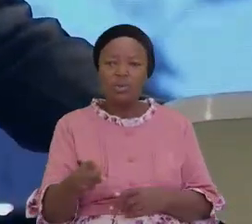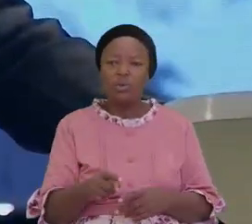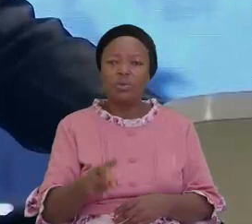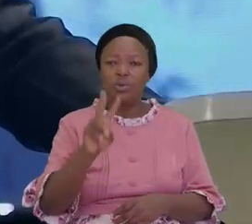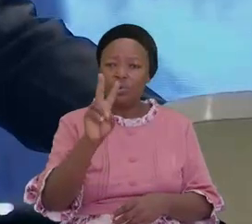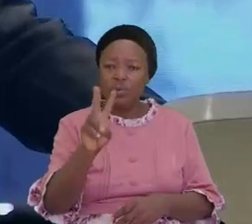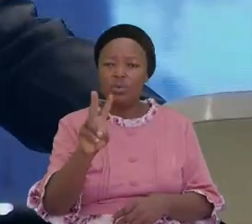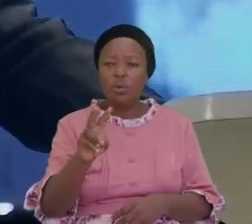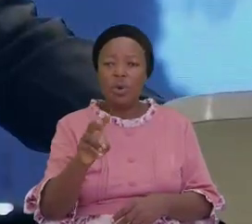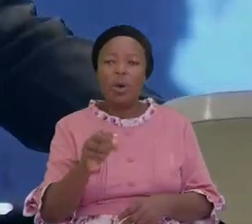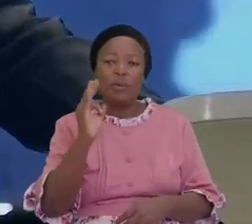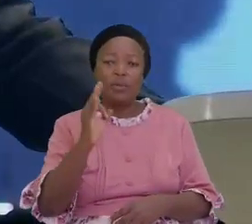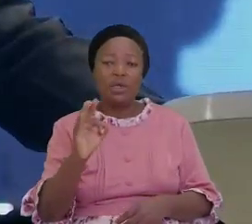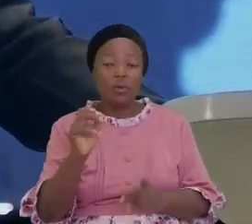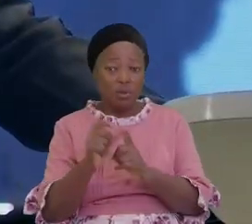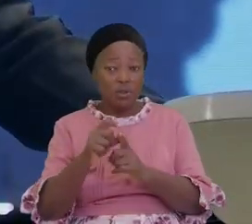Cerullo.